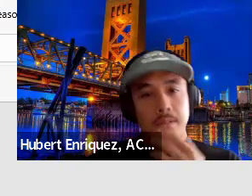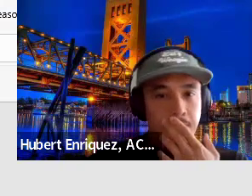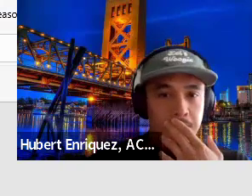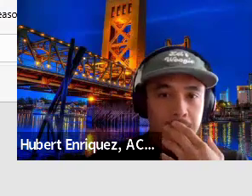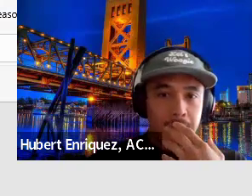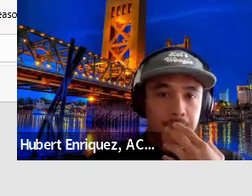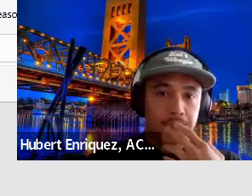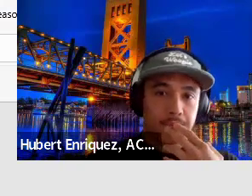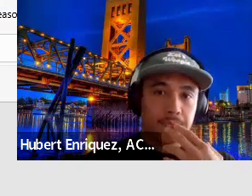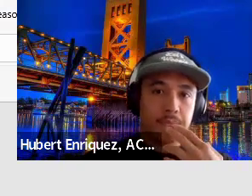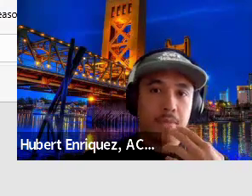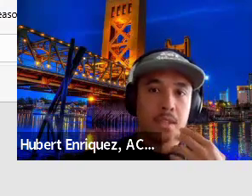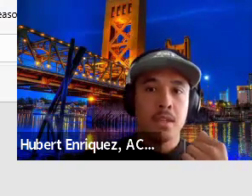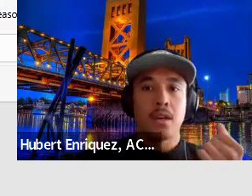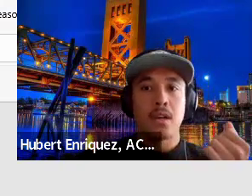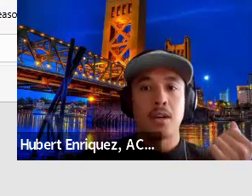areas. And